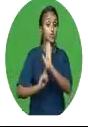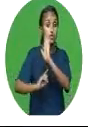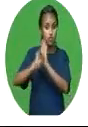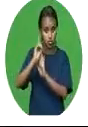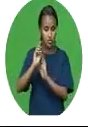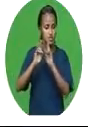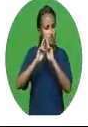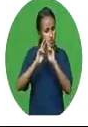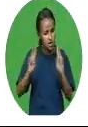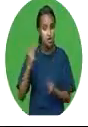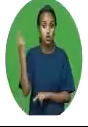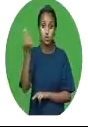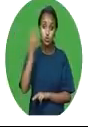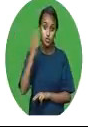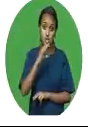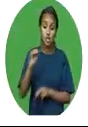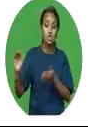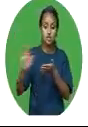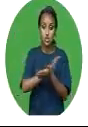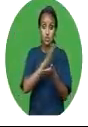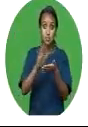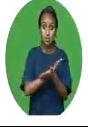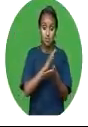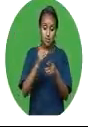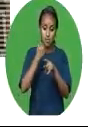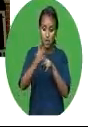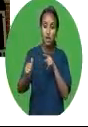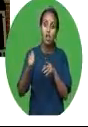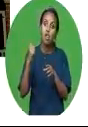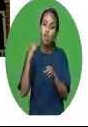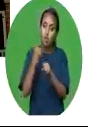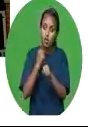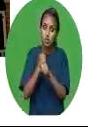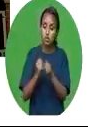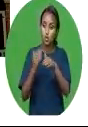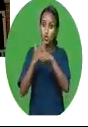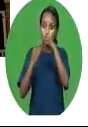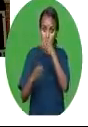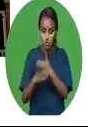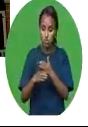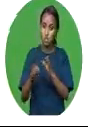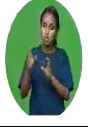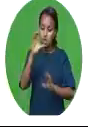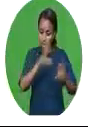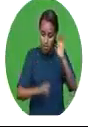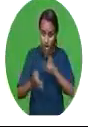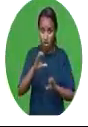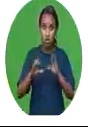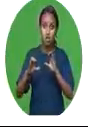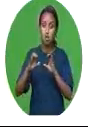is very useful in sheet metal work, construction of storage vessels, chemical